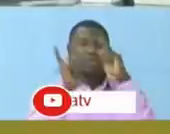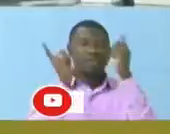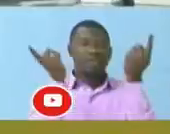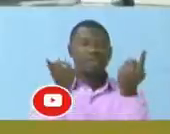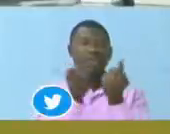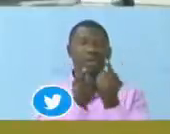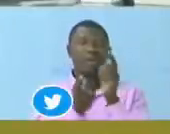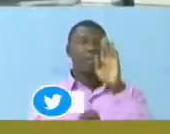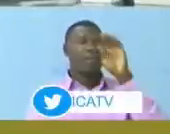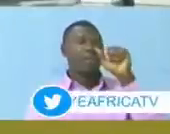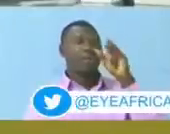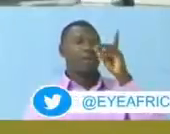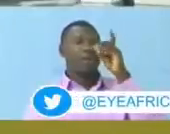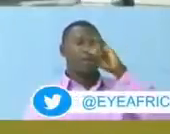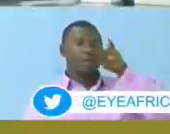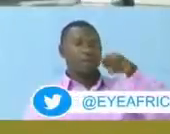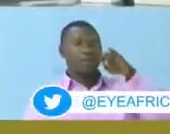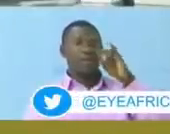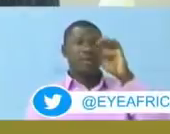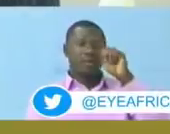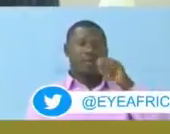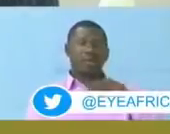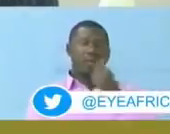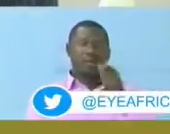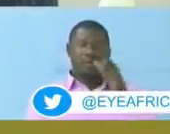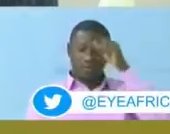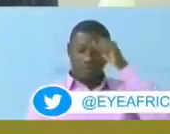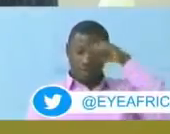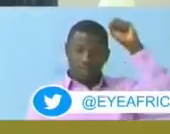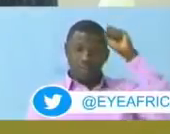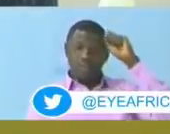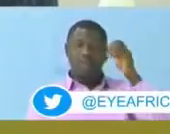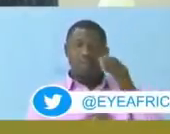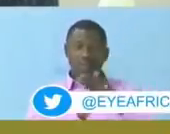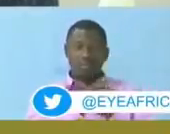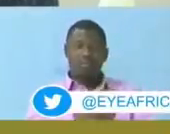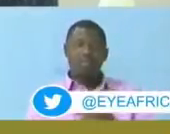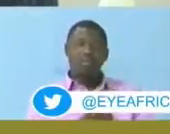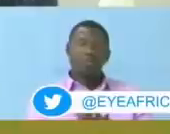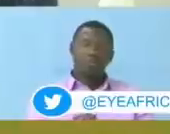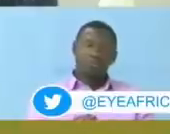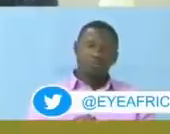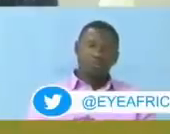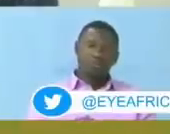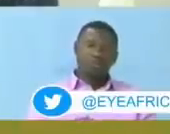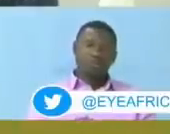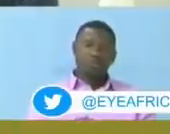General Baji ni president wono e ke danku wolela and you know not by